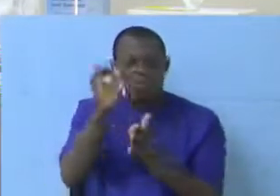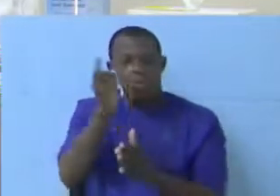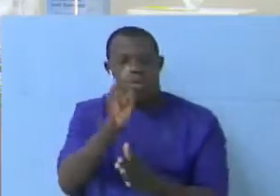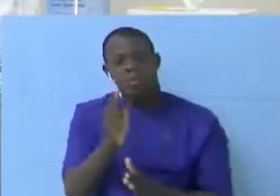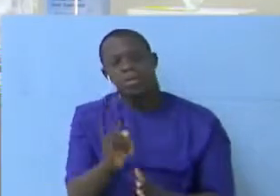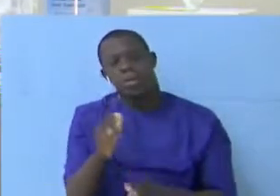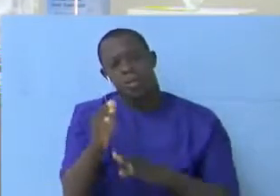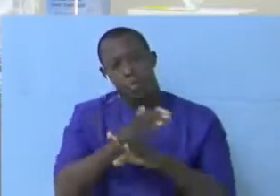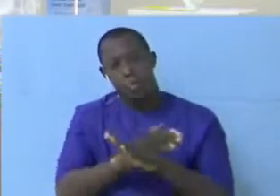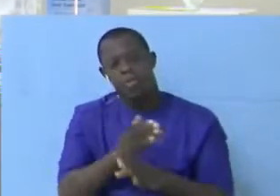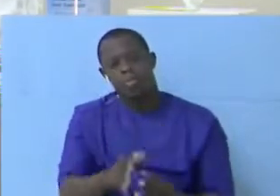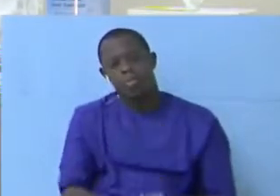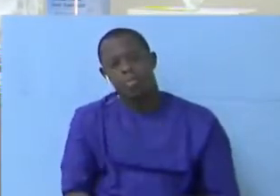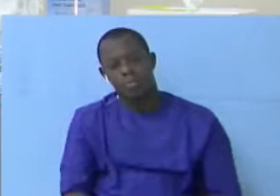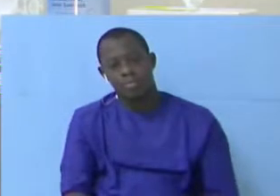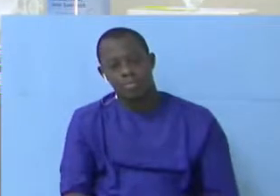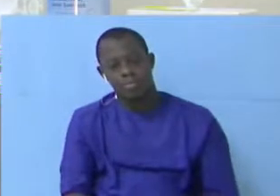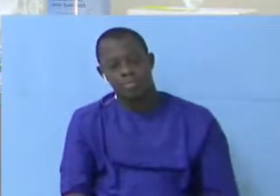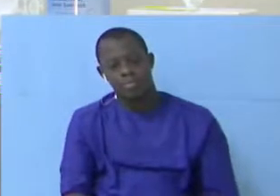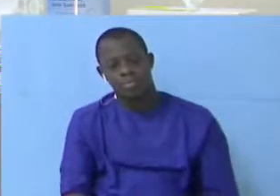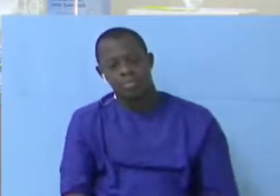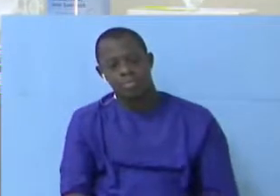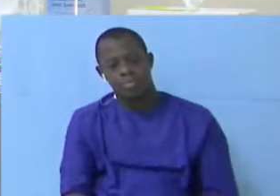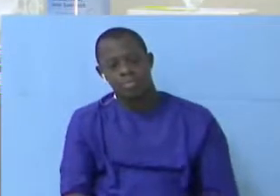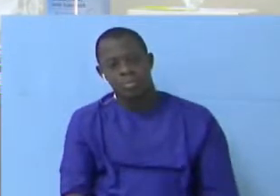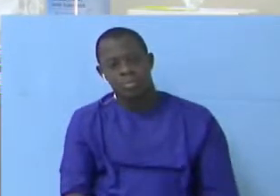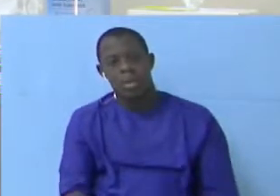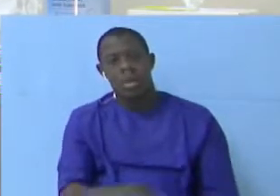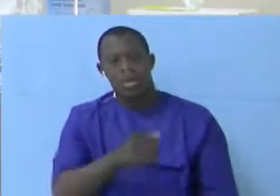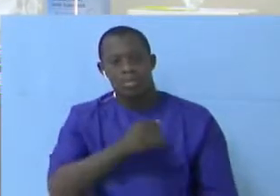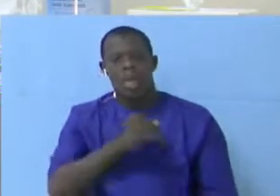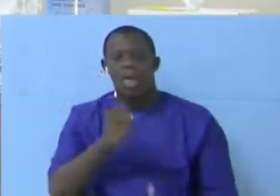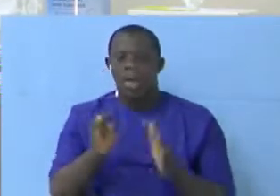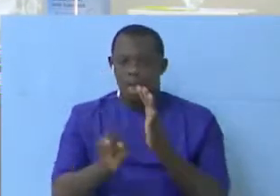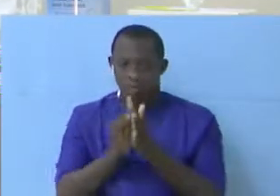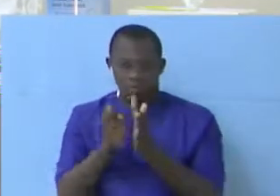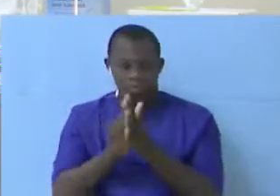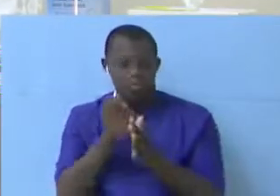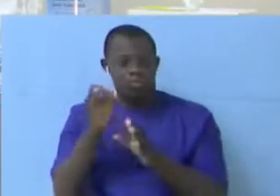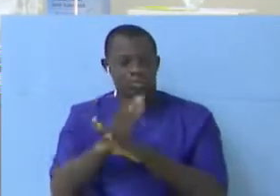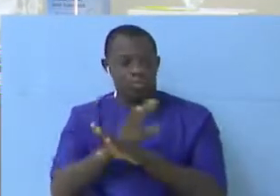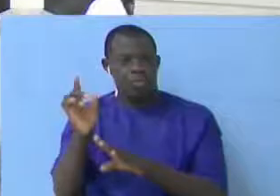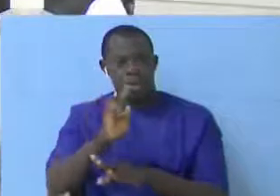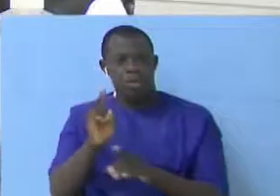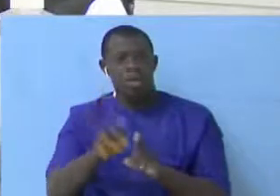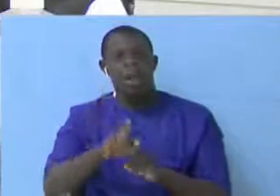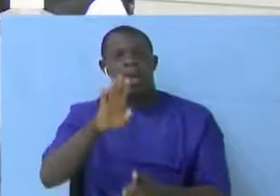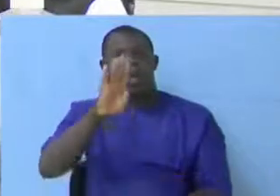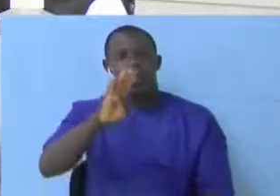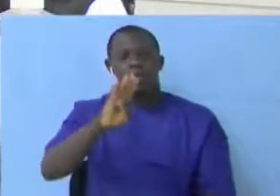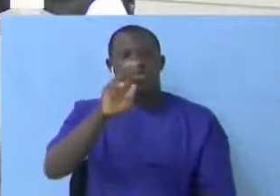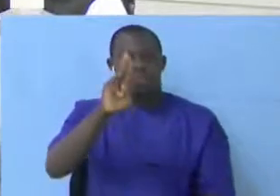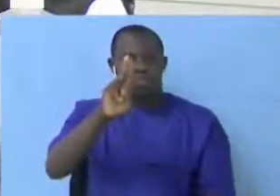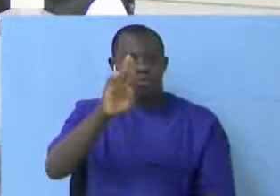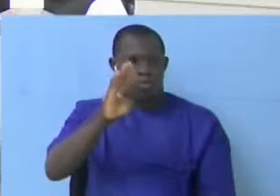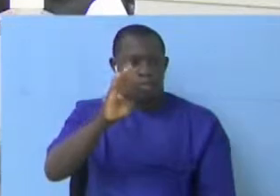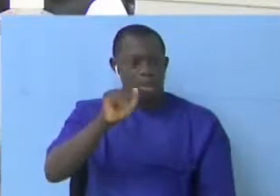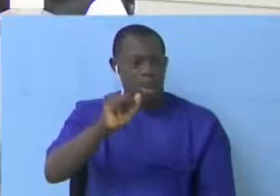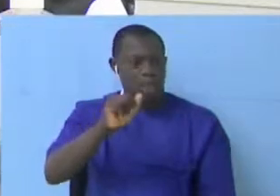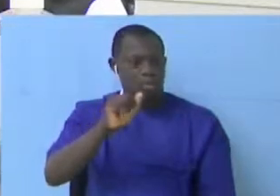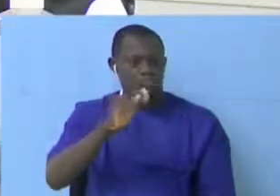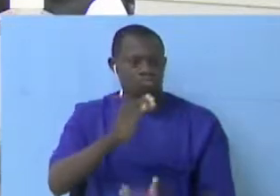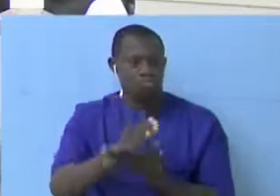muna narana kela ite la korosi rodi. My finding was maminje wala nyiti ko Buba did not suppress the